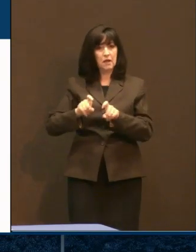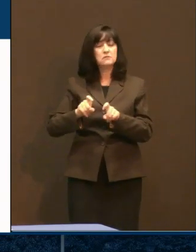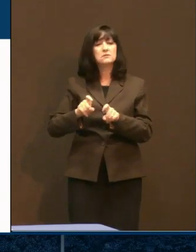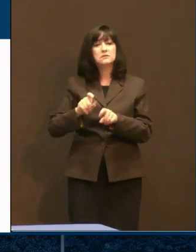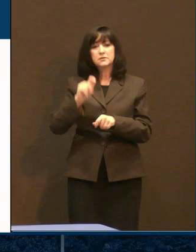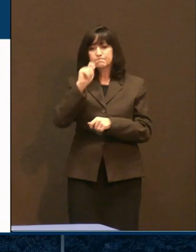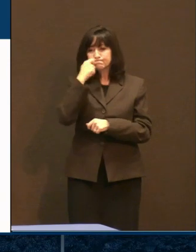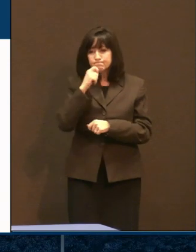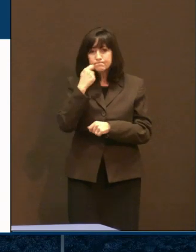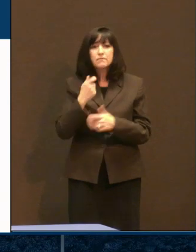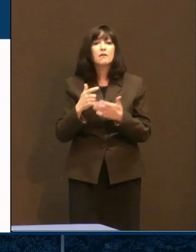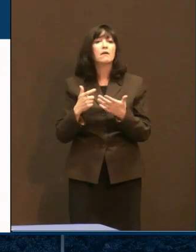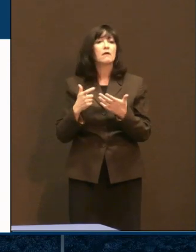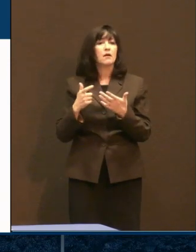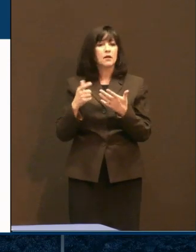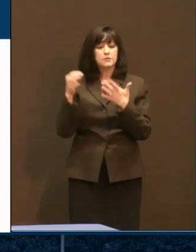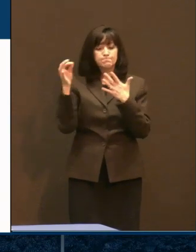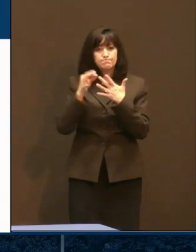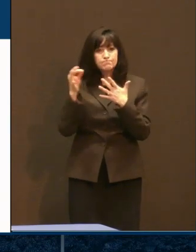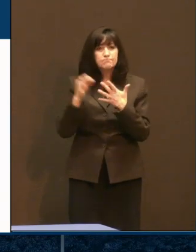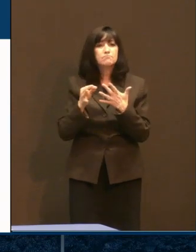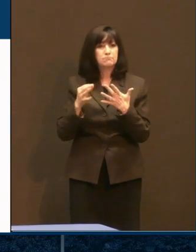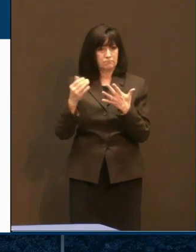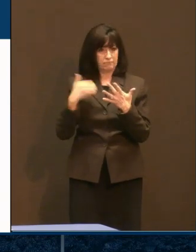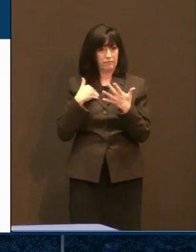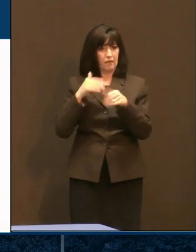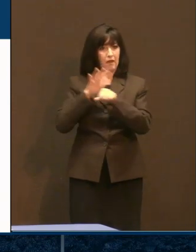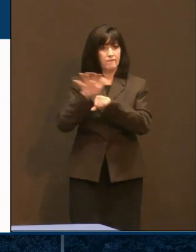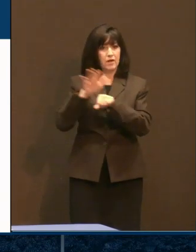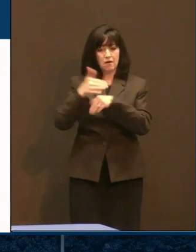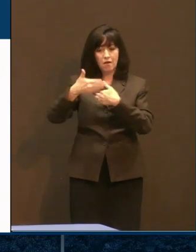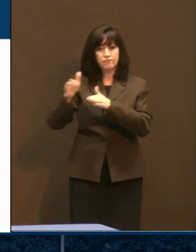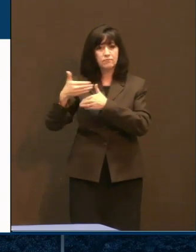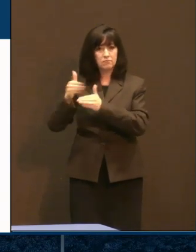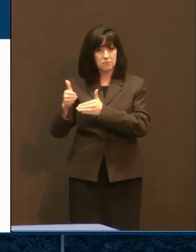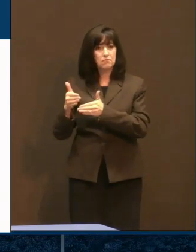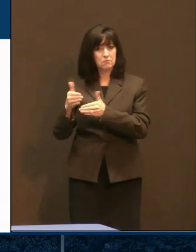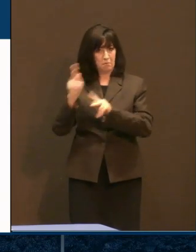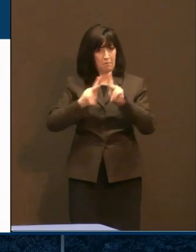tracing, as we move to the new phase, our ability to provide